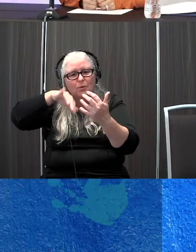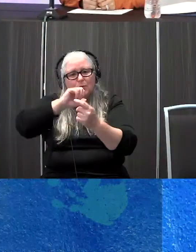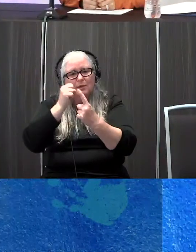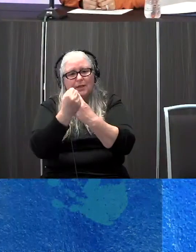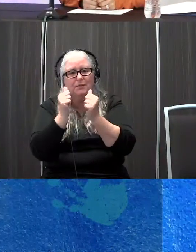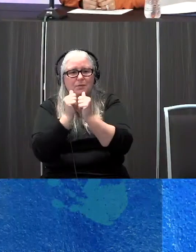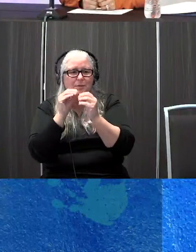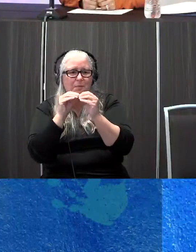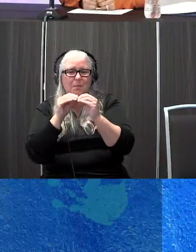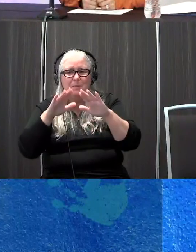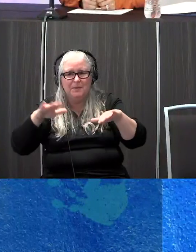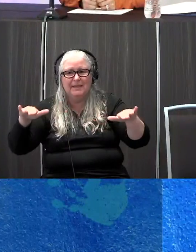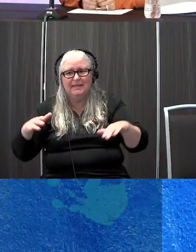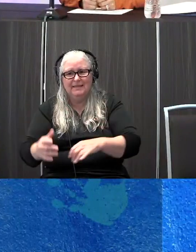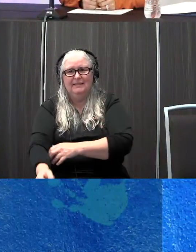So that's been helpful.